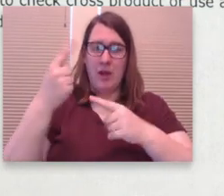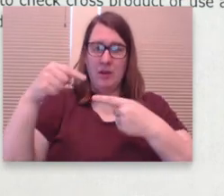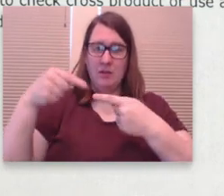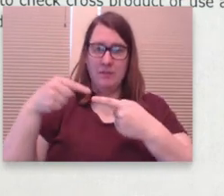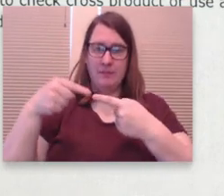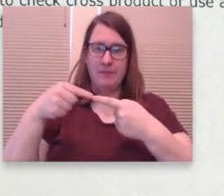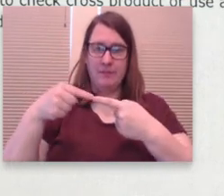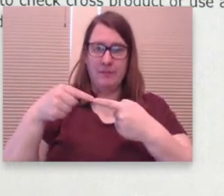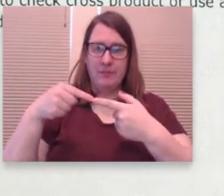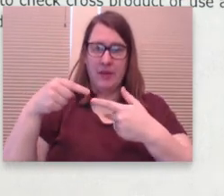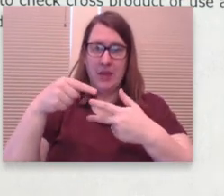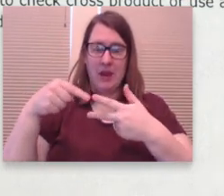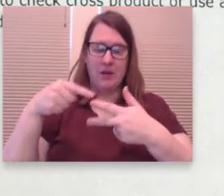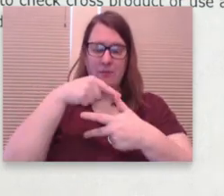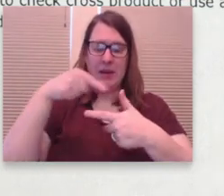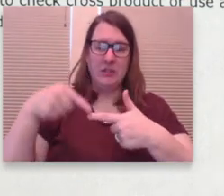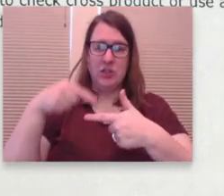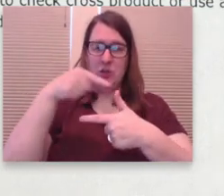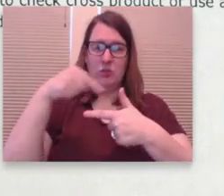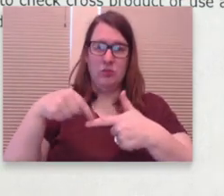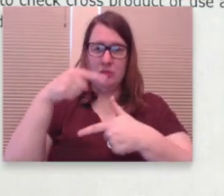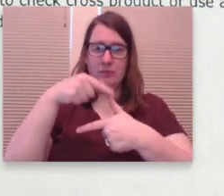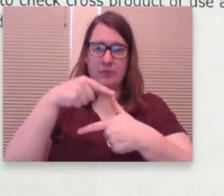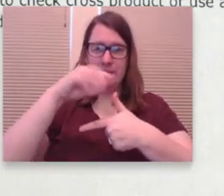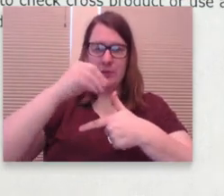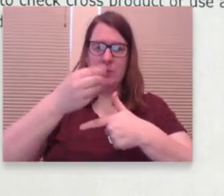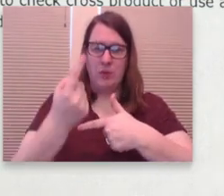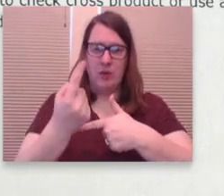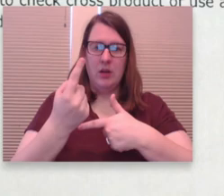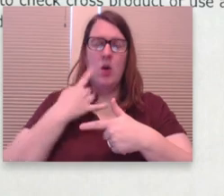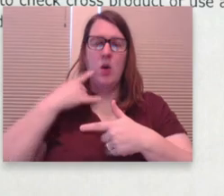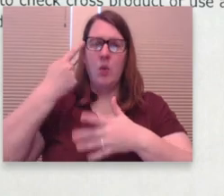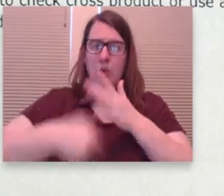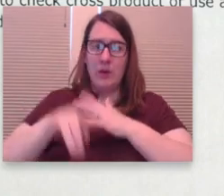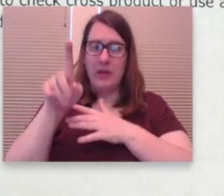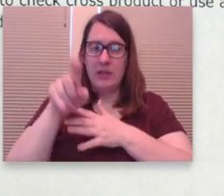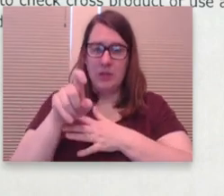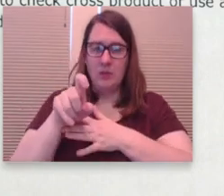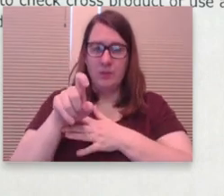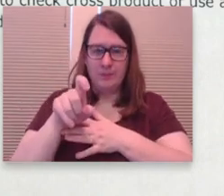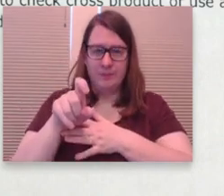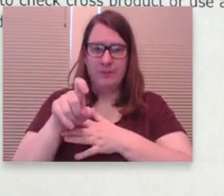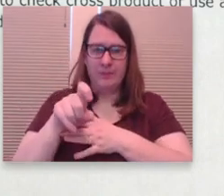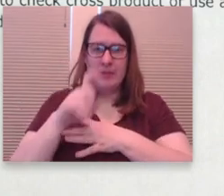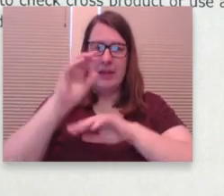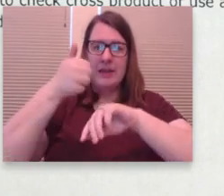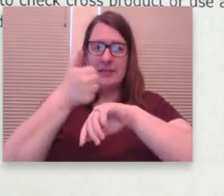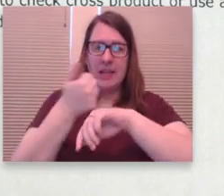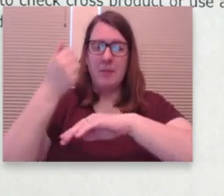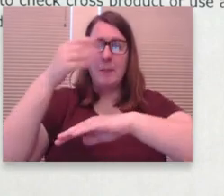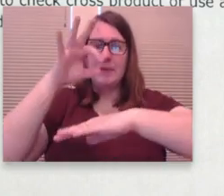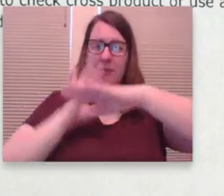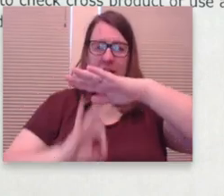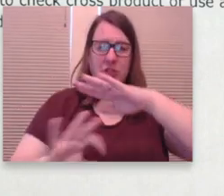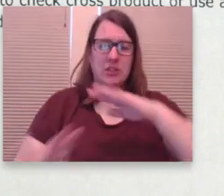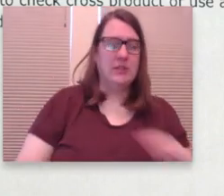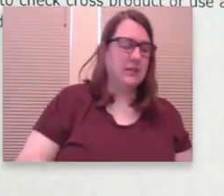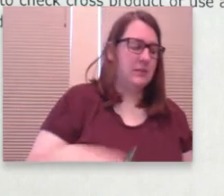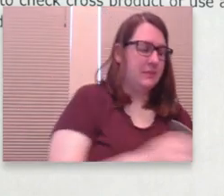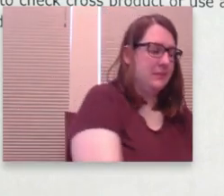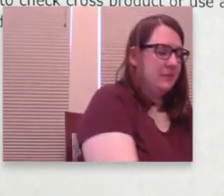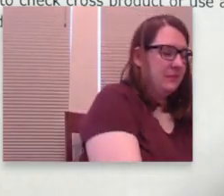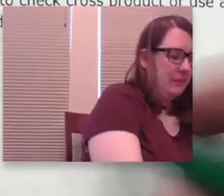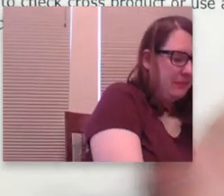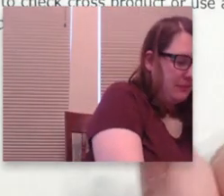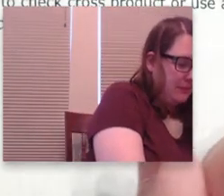Number 1 out of my 2, what do I need to do? Set them up as